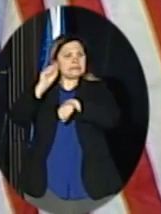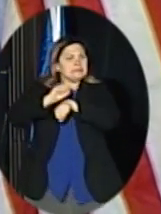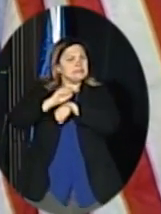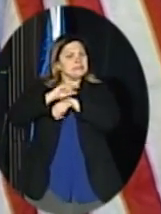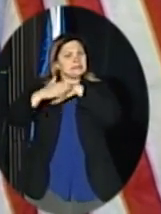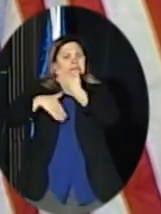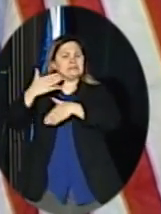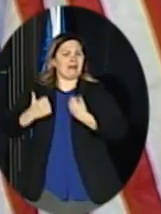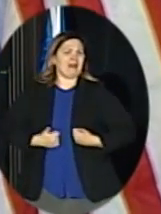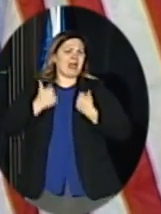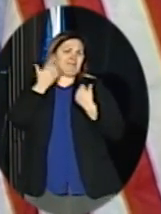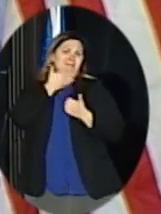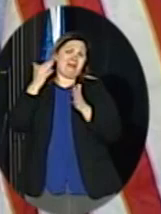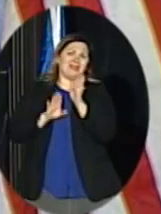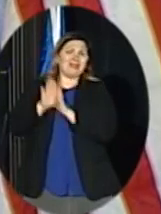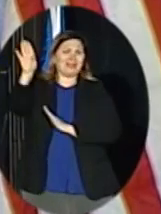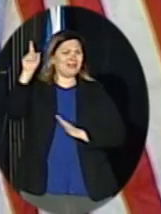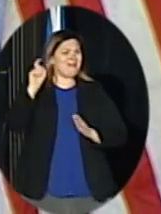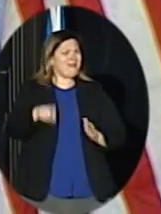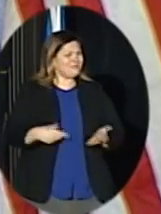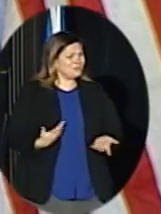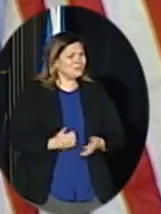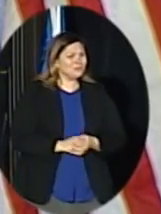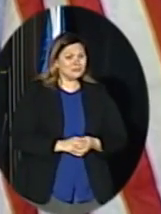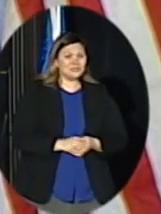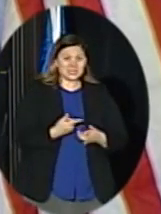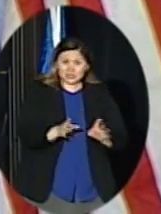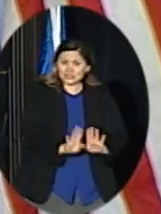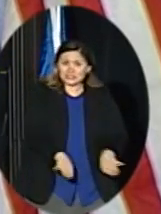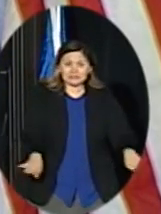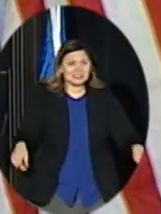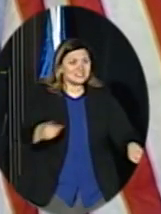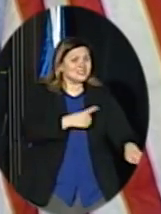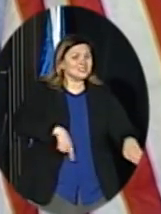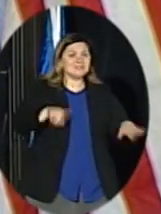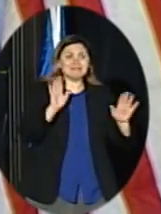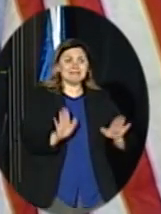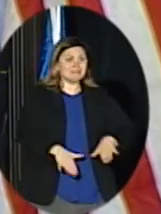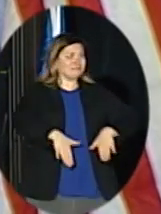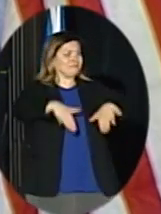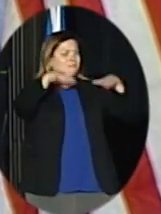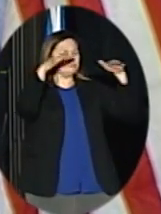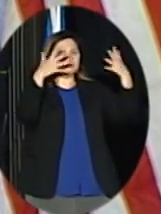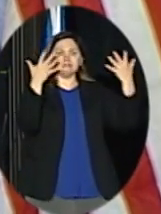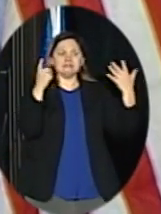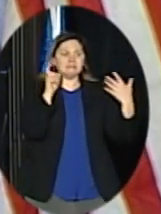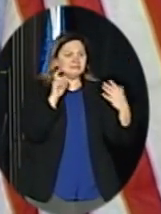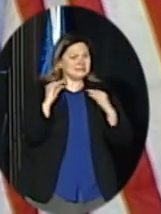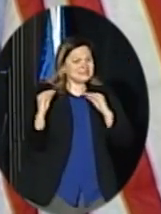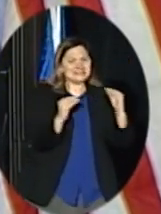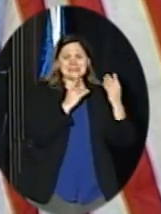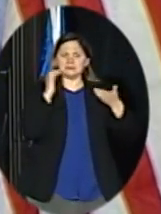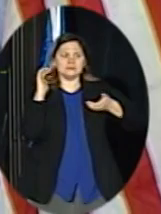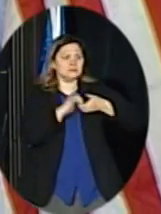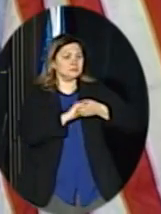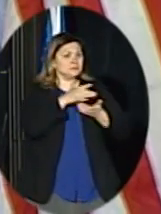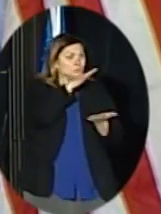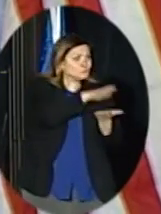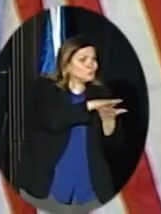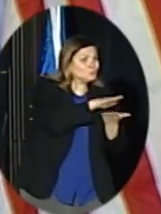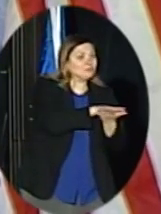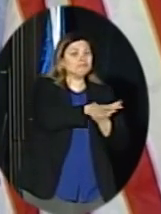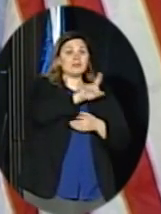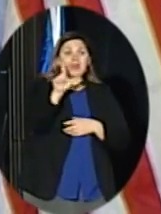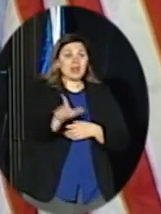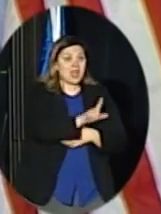To prepare our children for the future, we will build stronger partnerships between our schools, libraries, and rec centers, provide jobs and